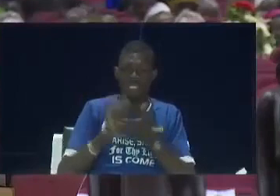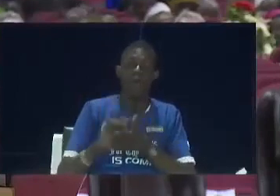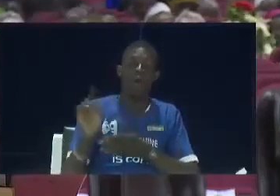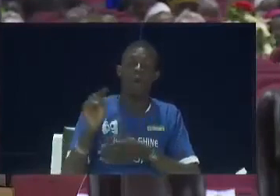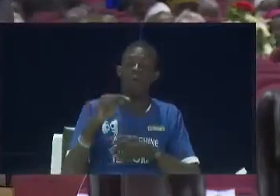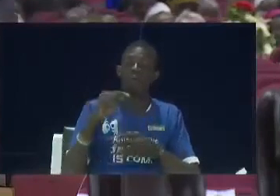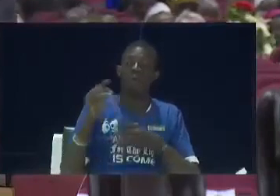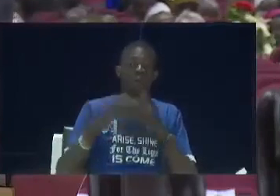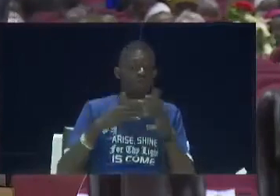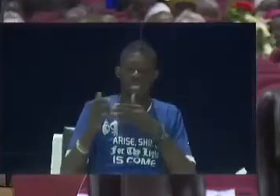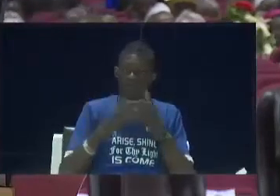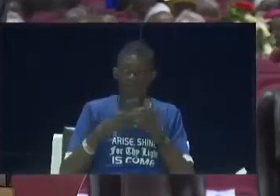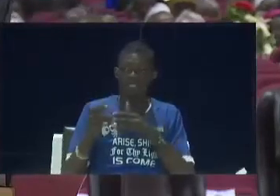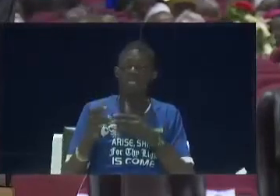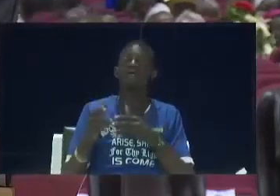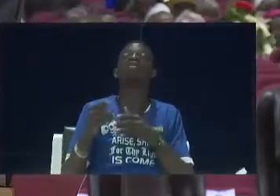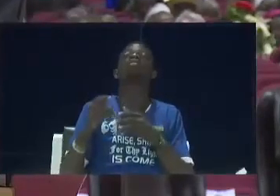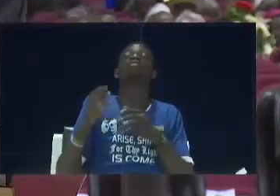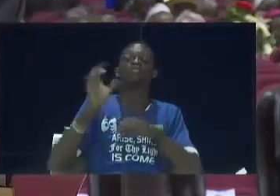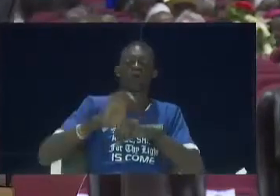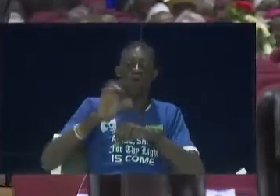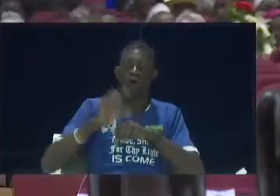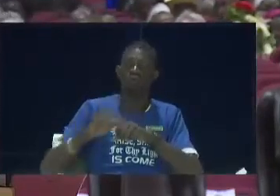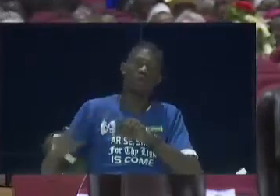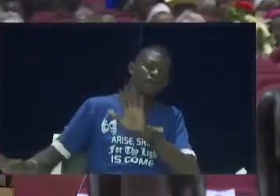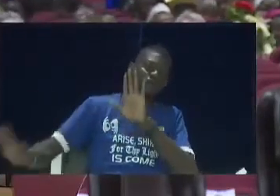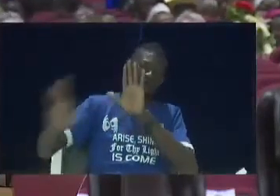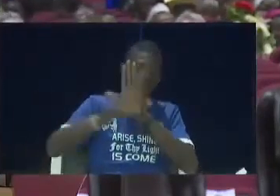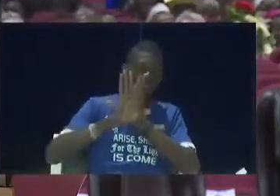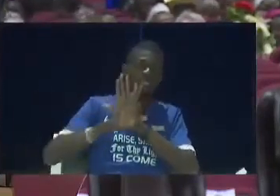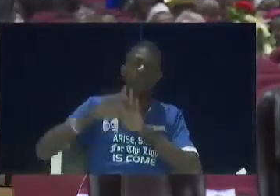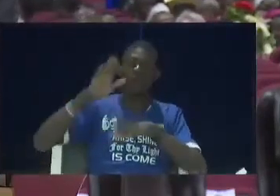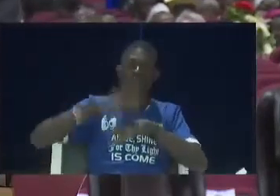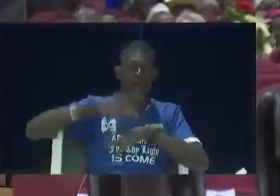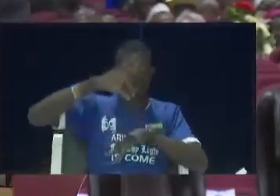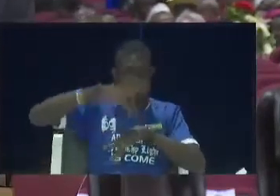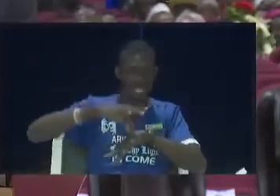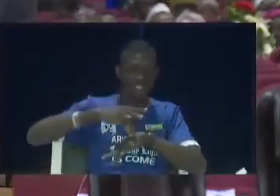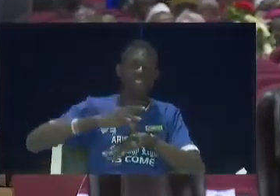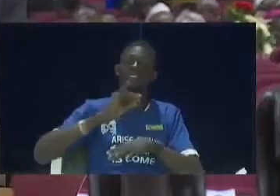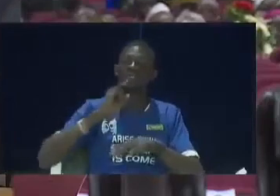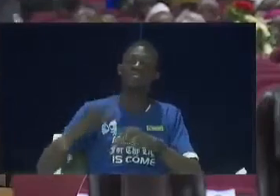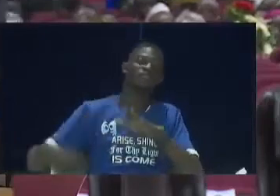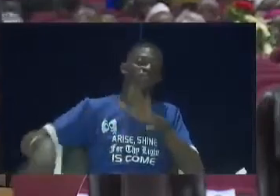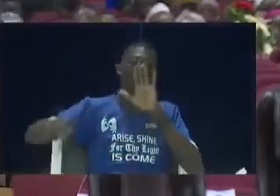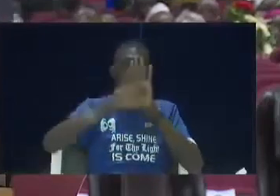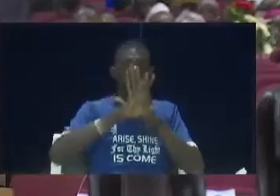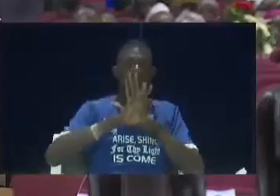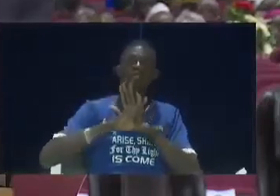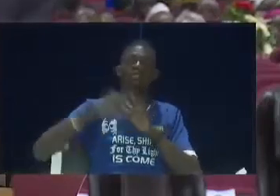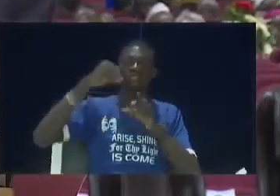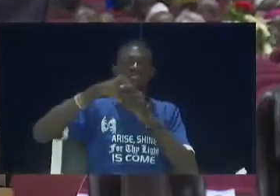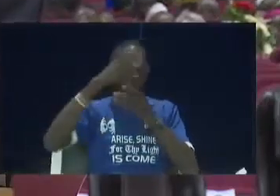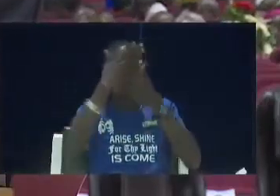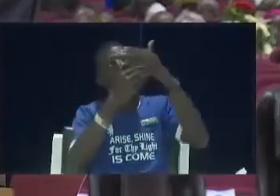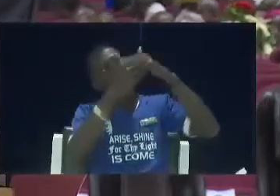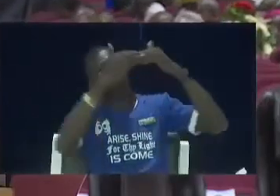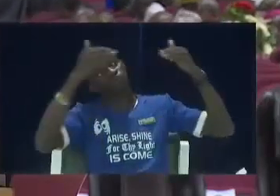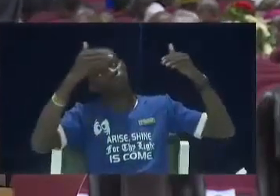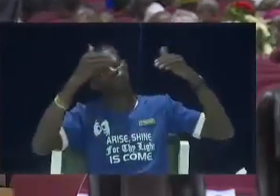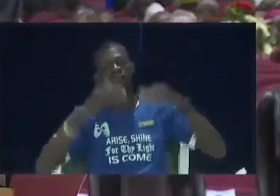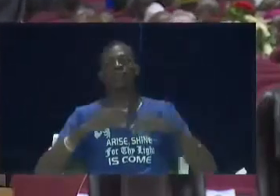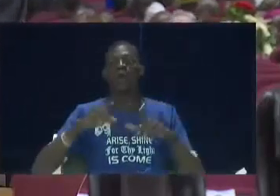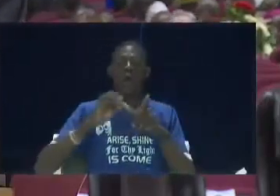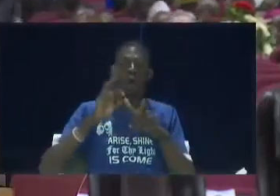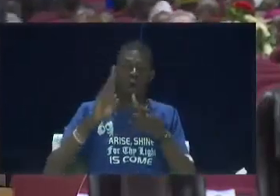the church forbids on earth is forbidden in heaven.